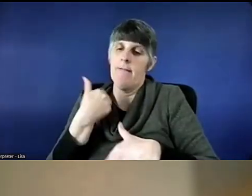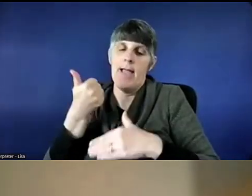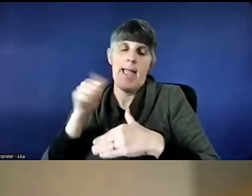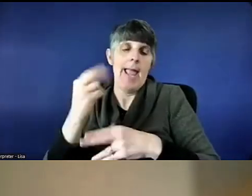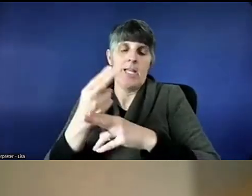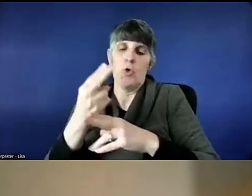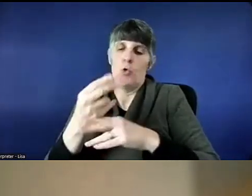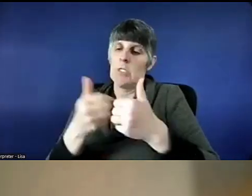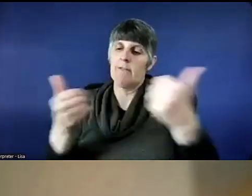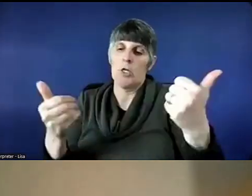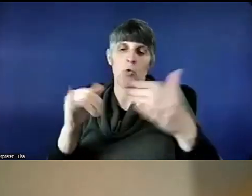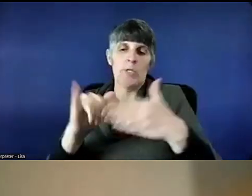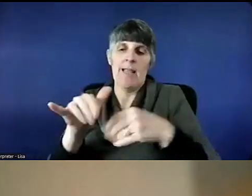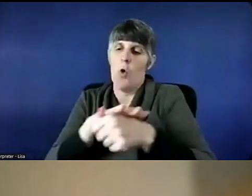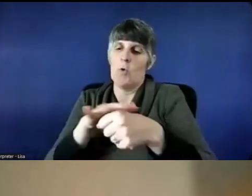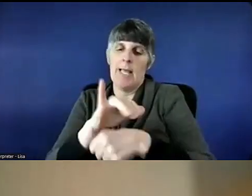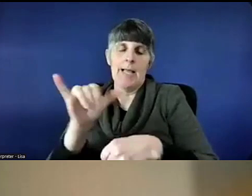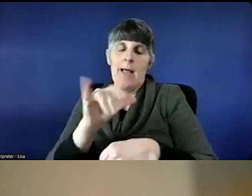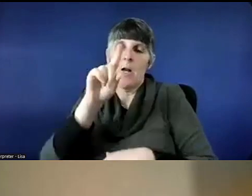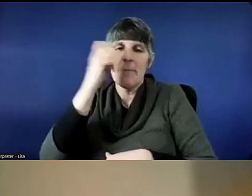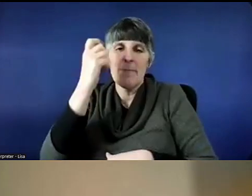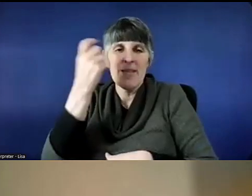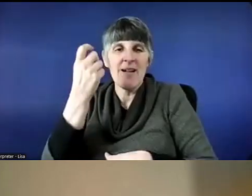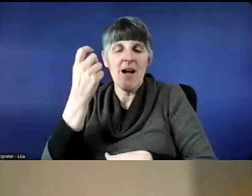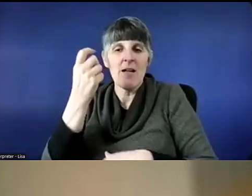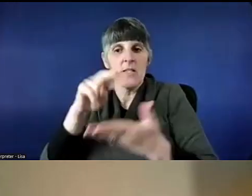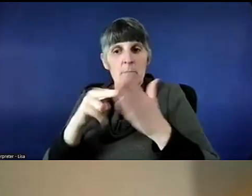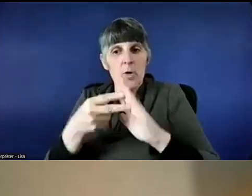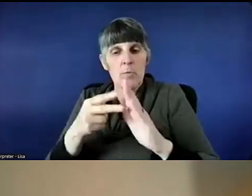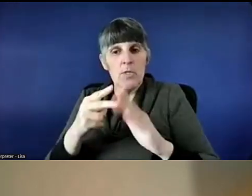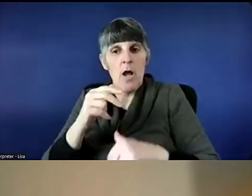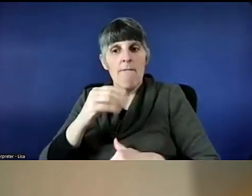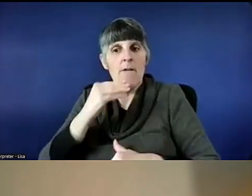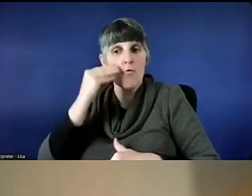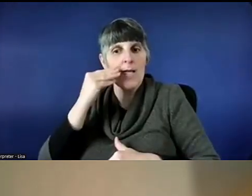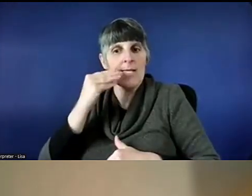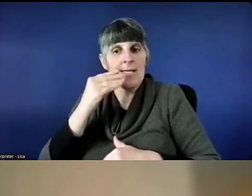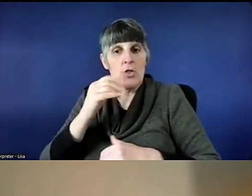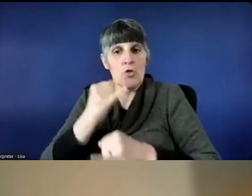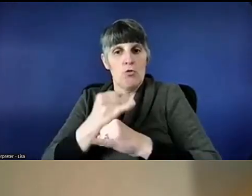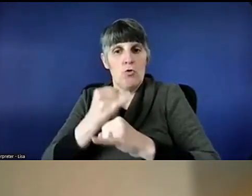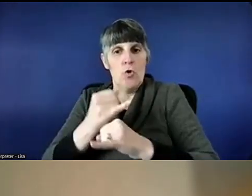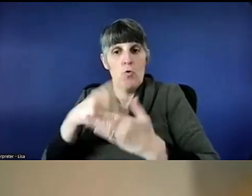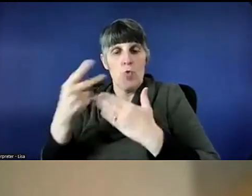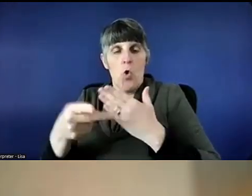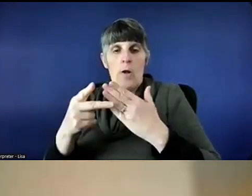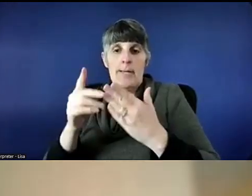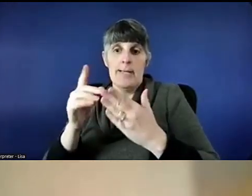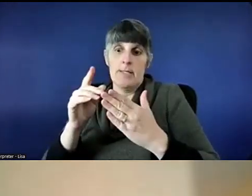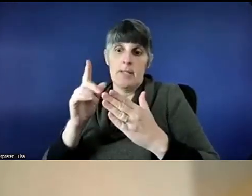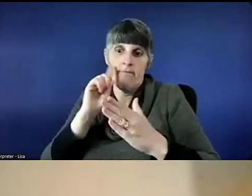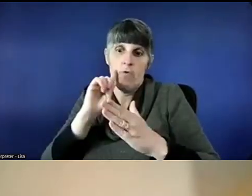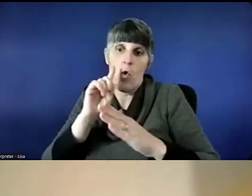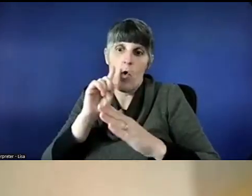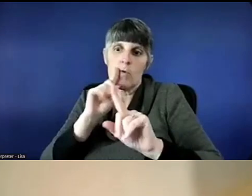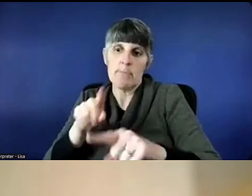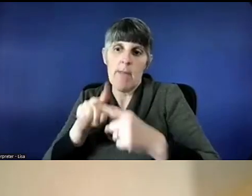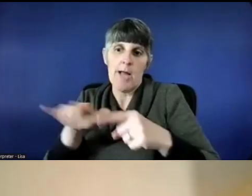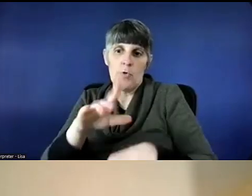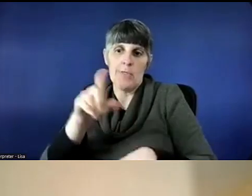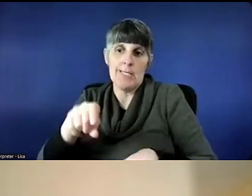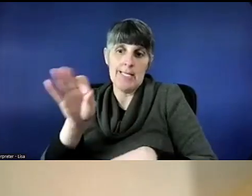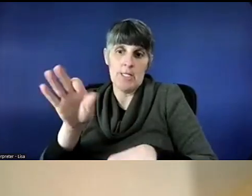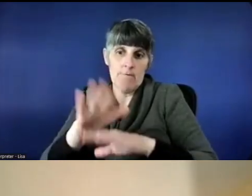of seclusion in those settings either, because the purpose of a residential treatment program is designed fundamentally to respond to the needs of these